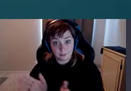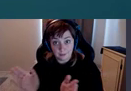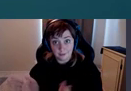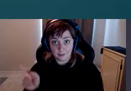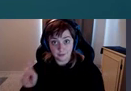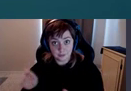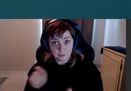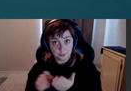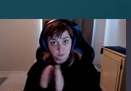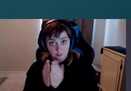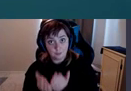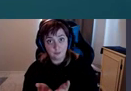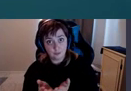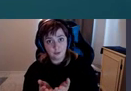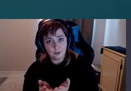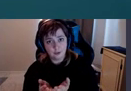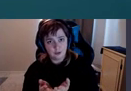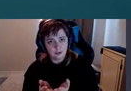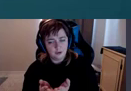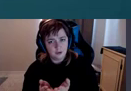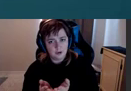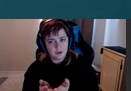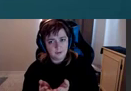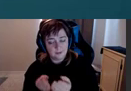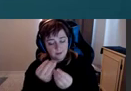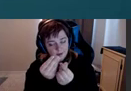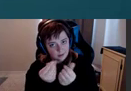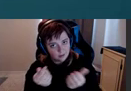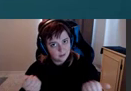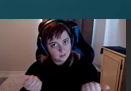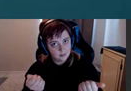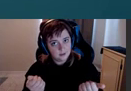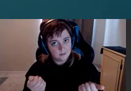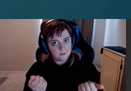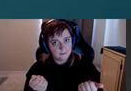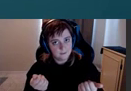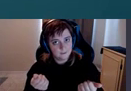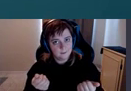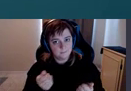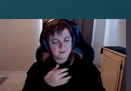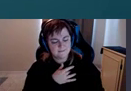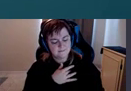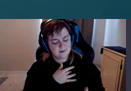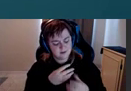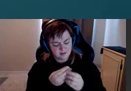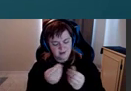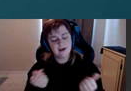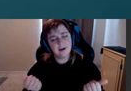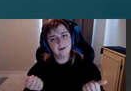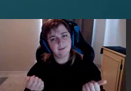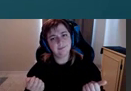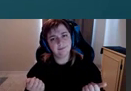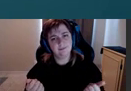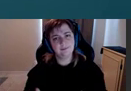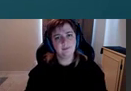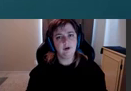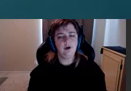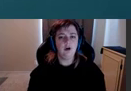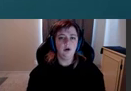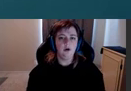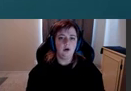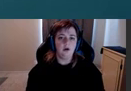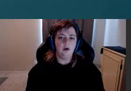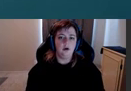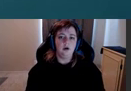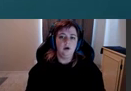way to heal? You know, that's a great question, because in a couple slides from now, I was going to touch on it,